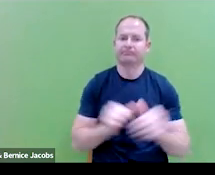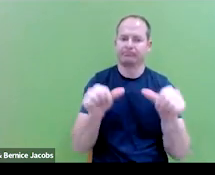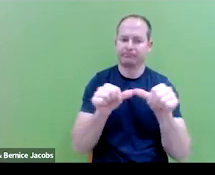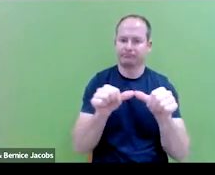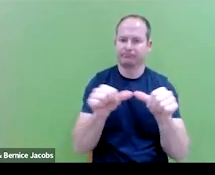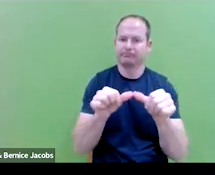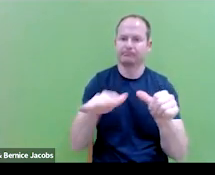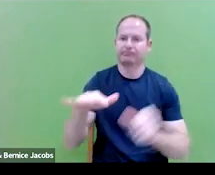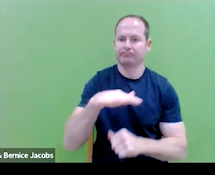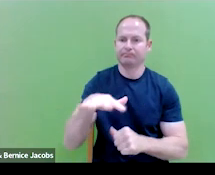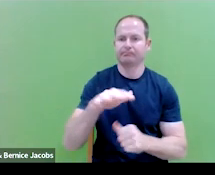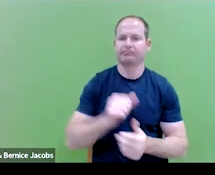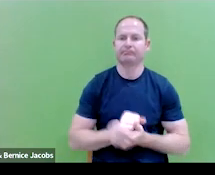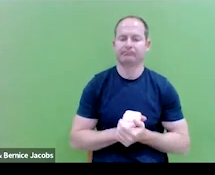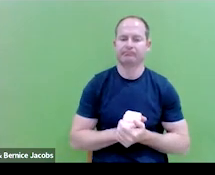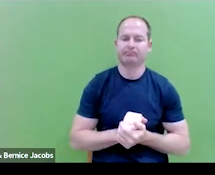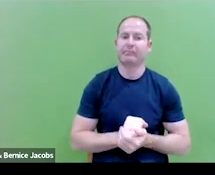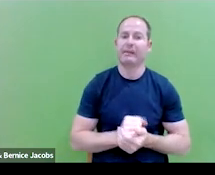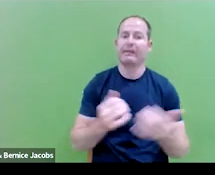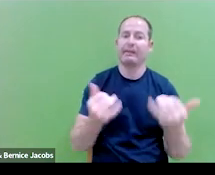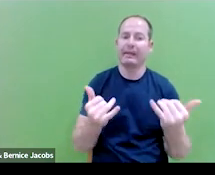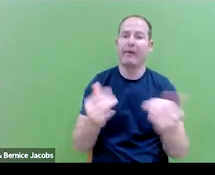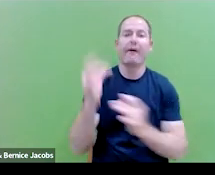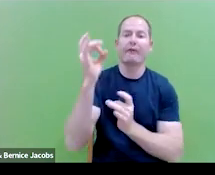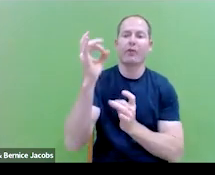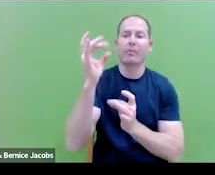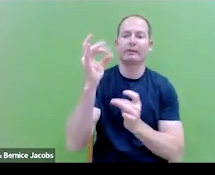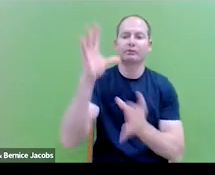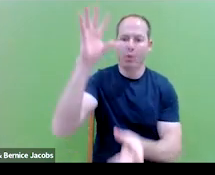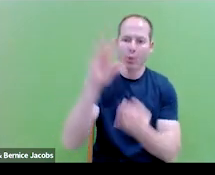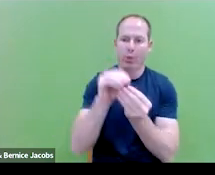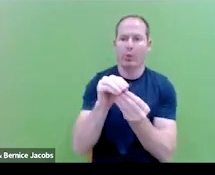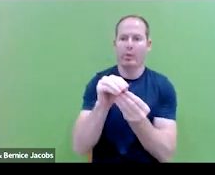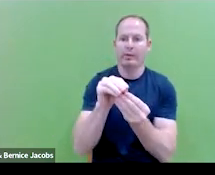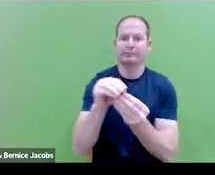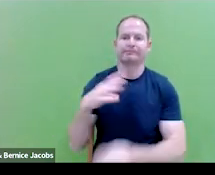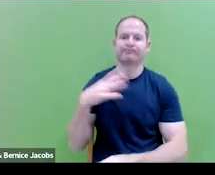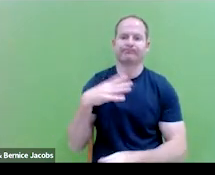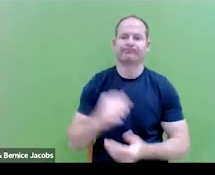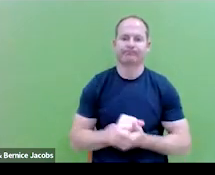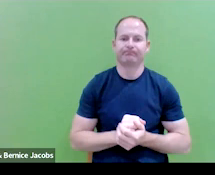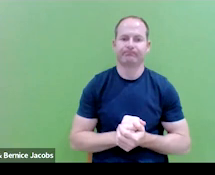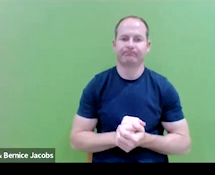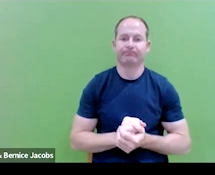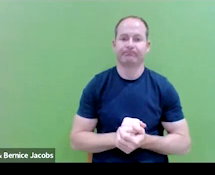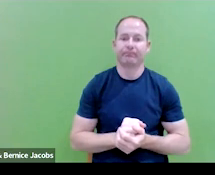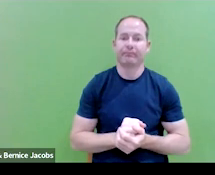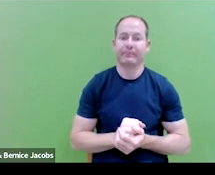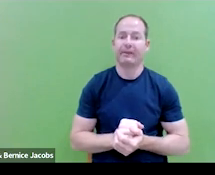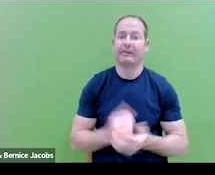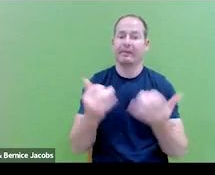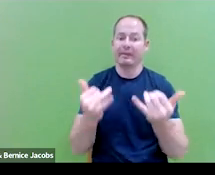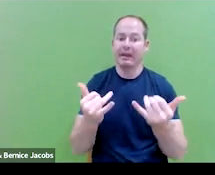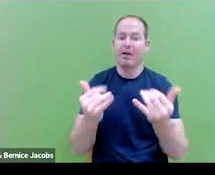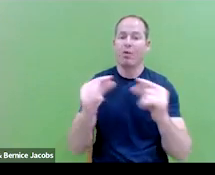space. So now we've already reduced the amount of information we need to remember. If we then group